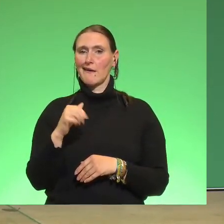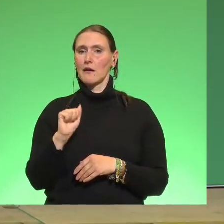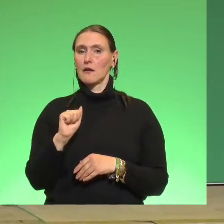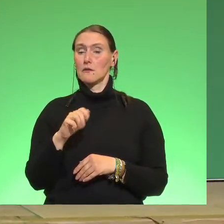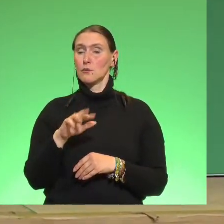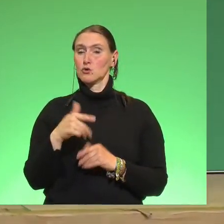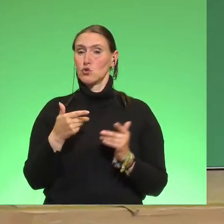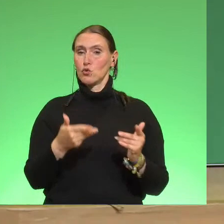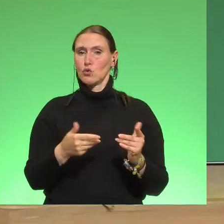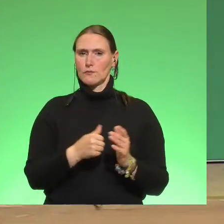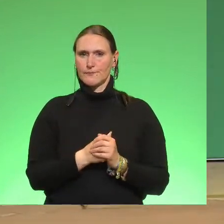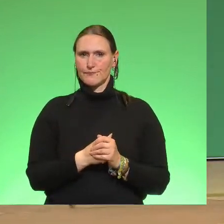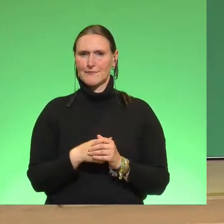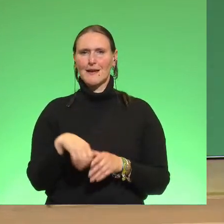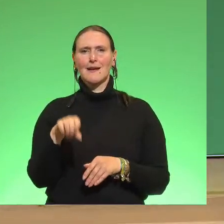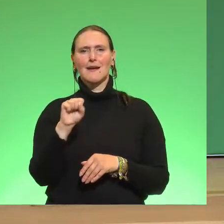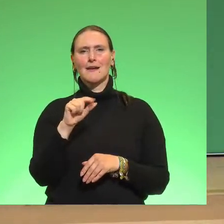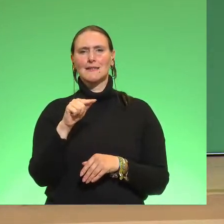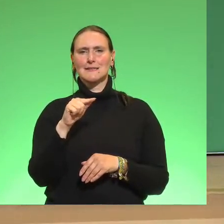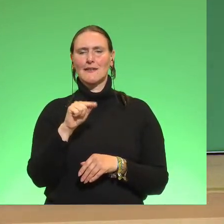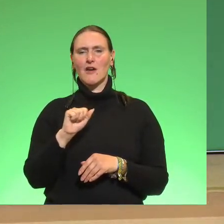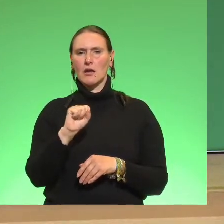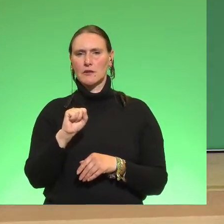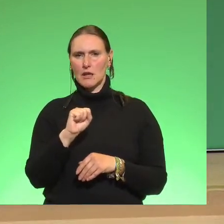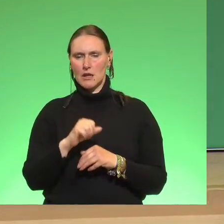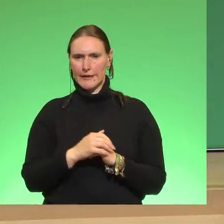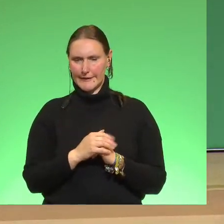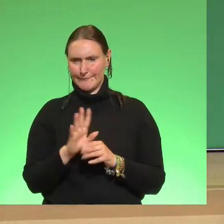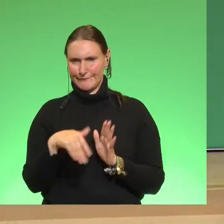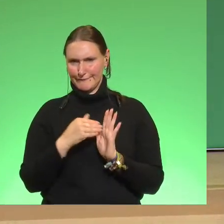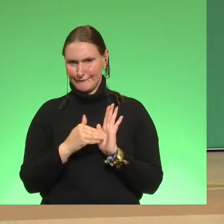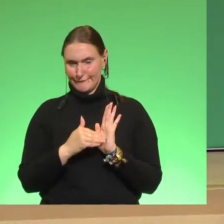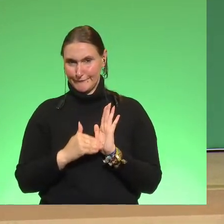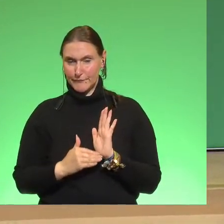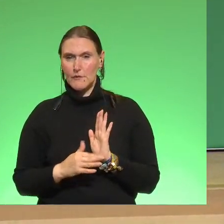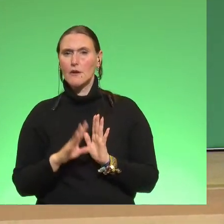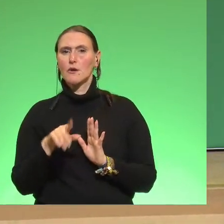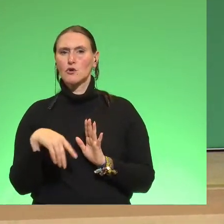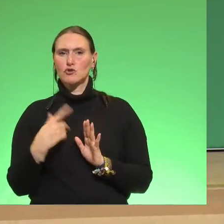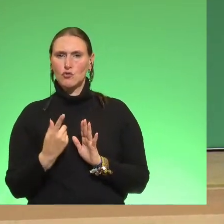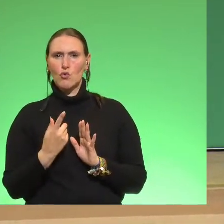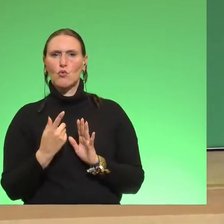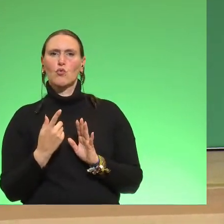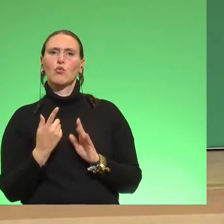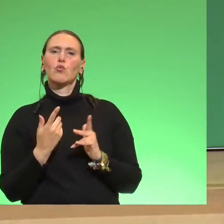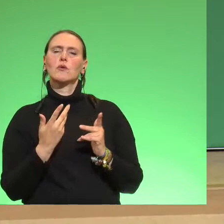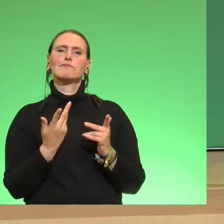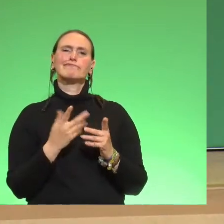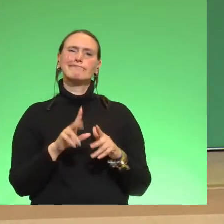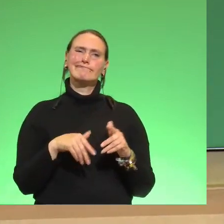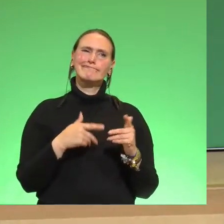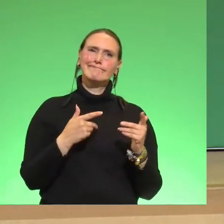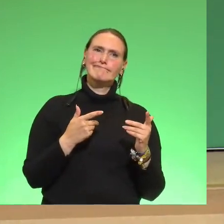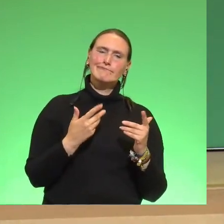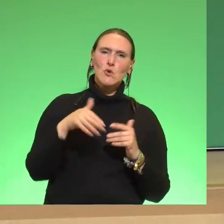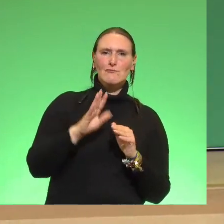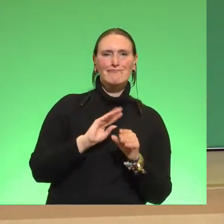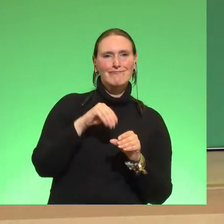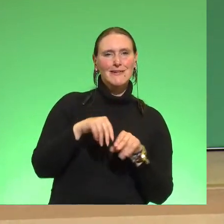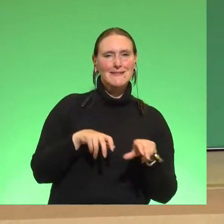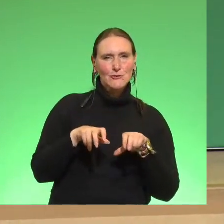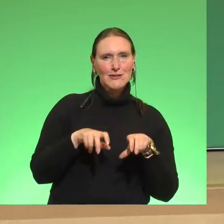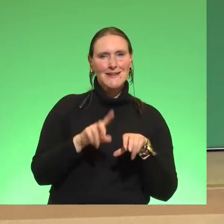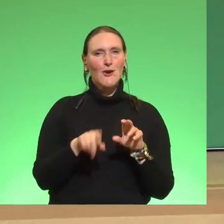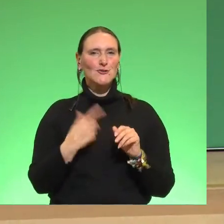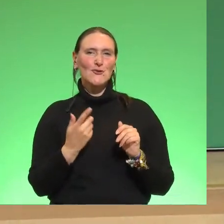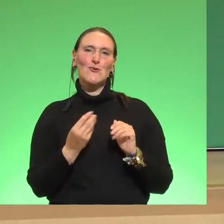Stefano Harney writes about this concept which is abstracted, abducted, weaponized in a strategy, and stolen